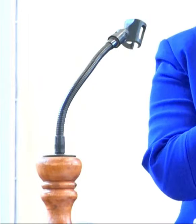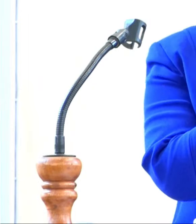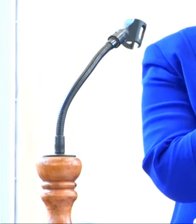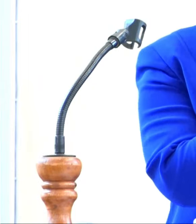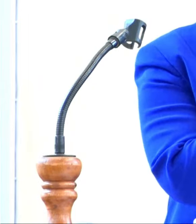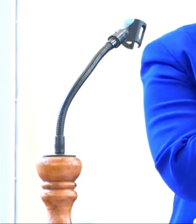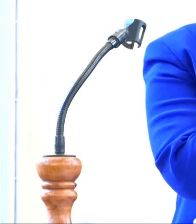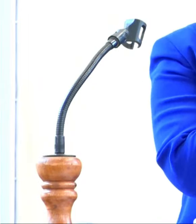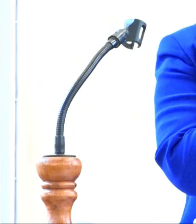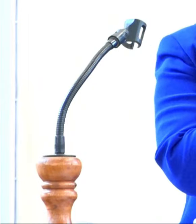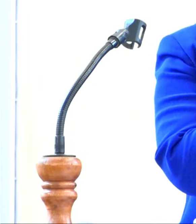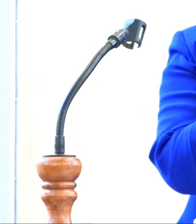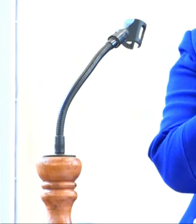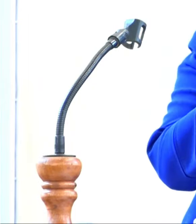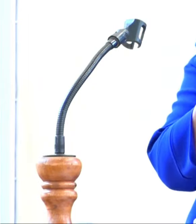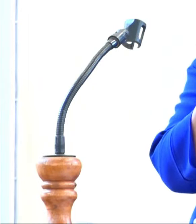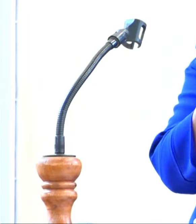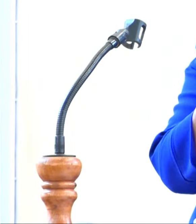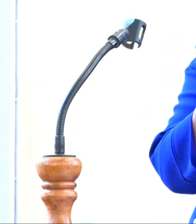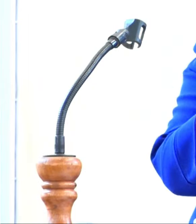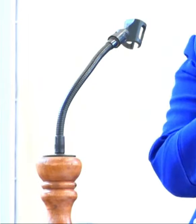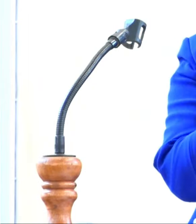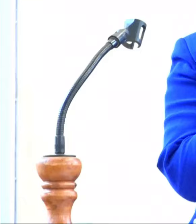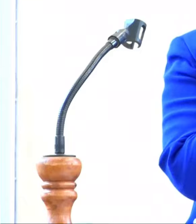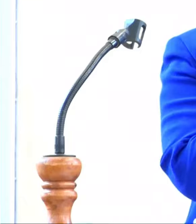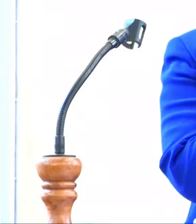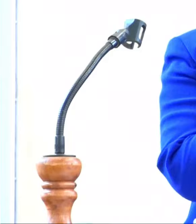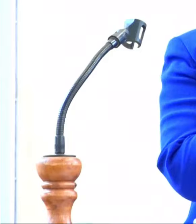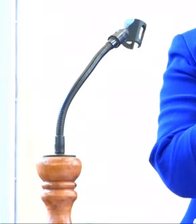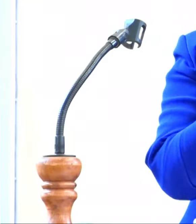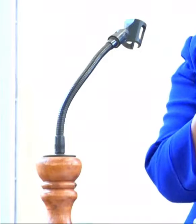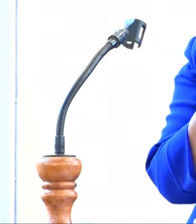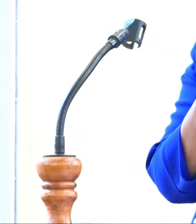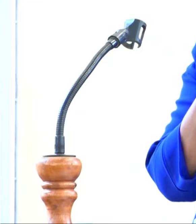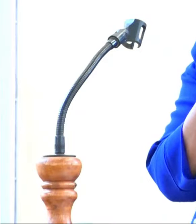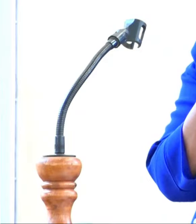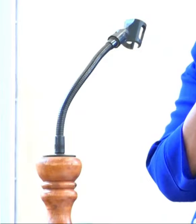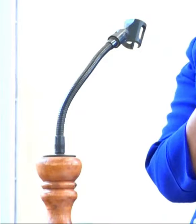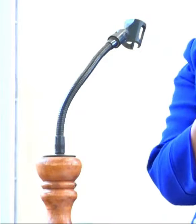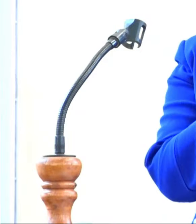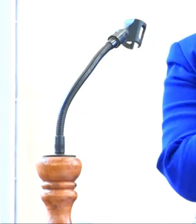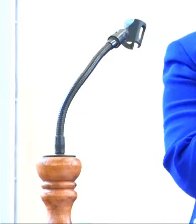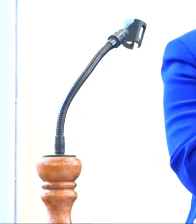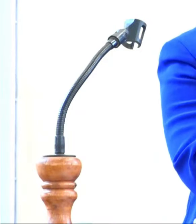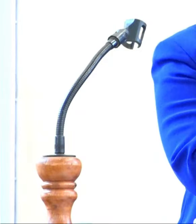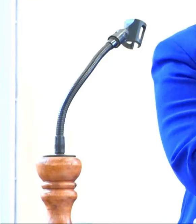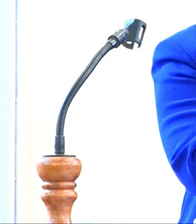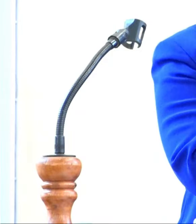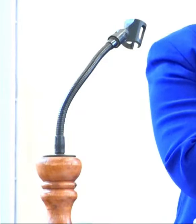being dedicated. The journey that I am today began in this place. You'll always be